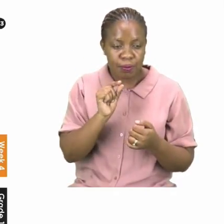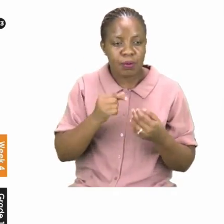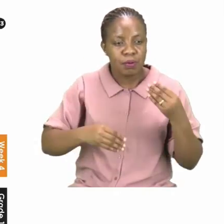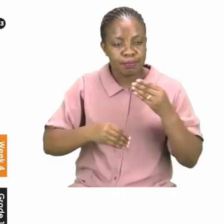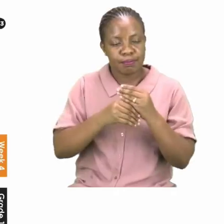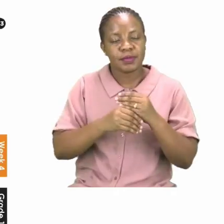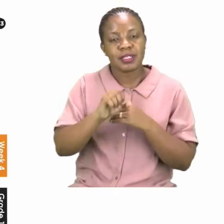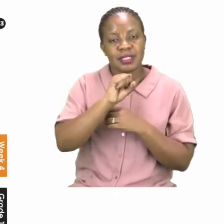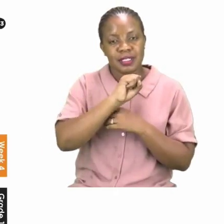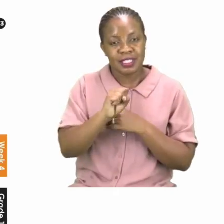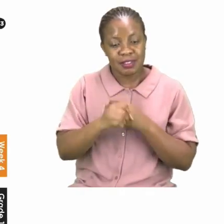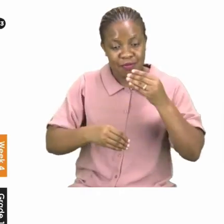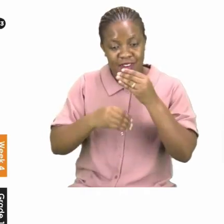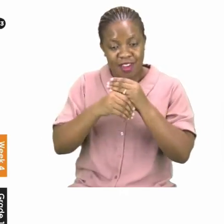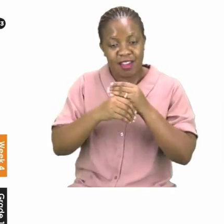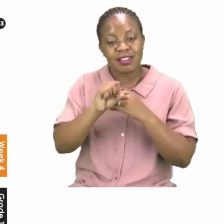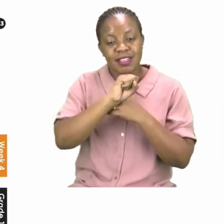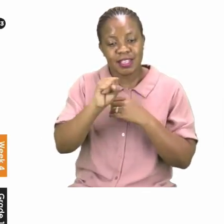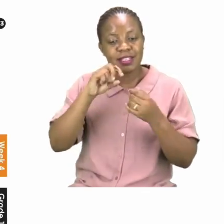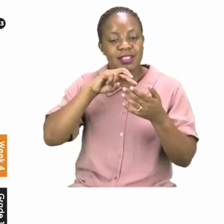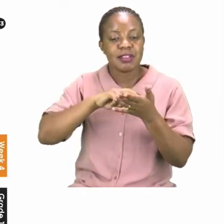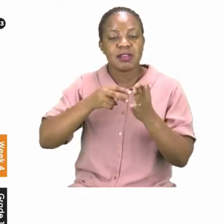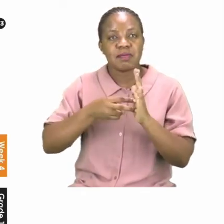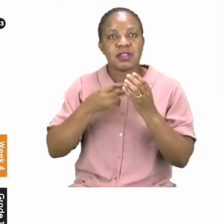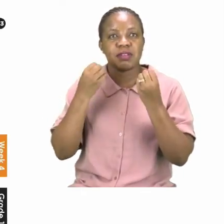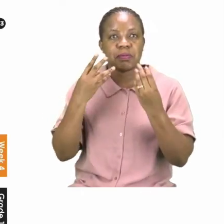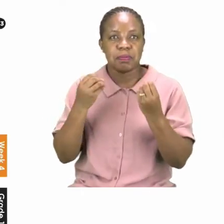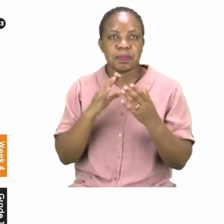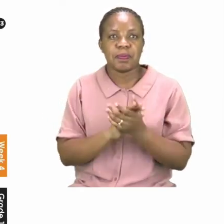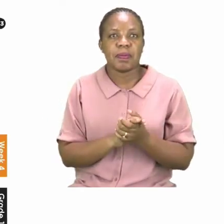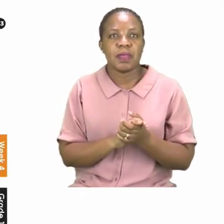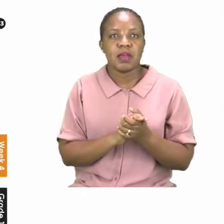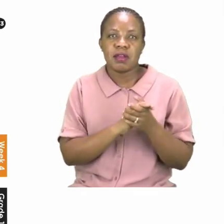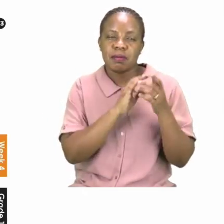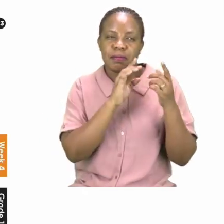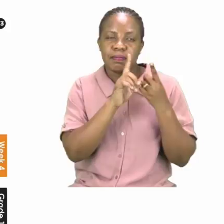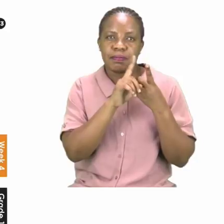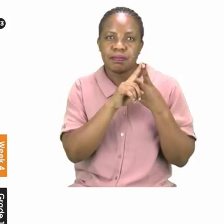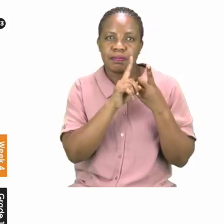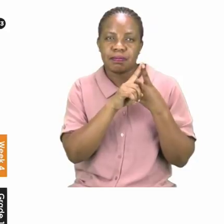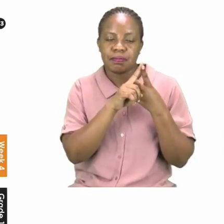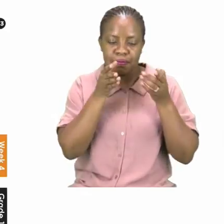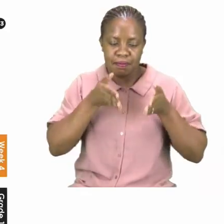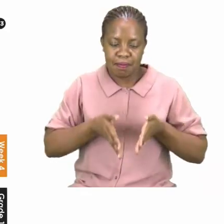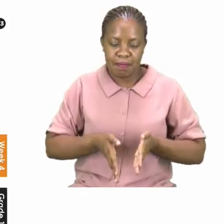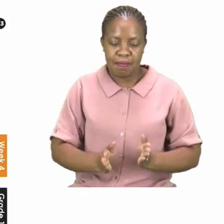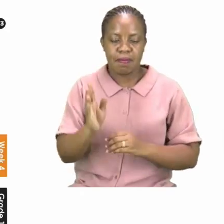first word we have is birthday. Everyone, let's say